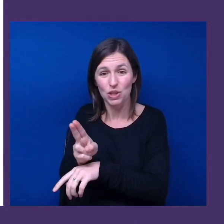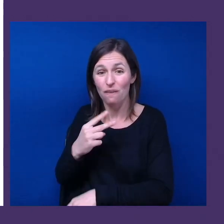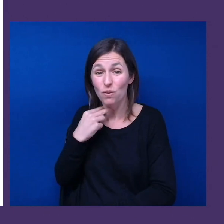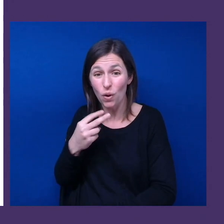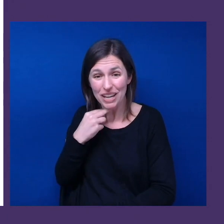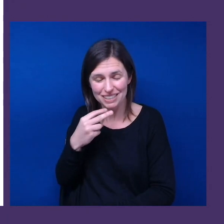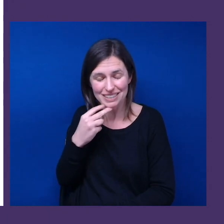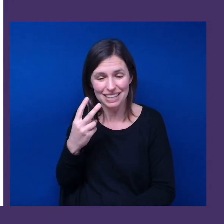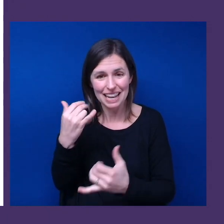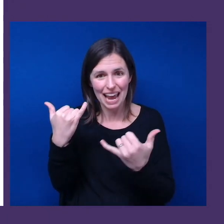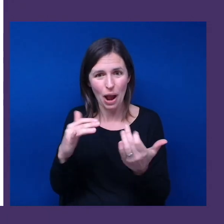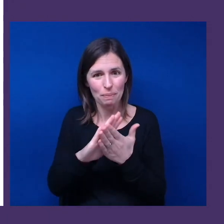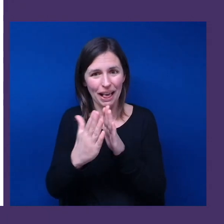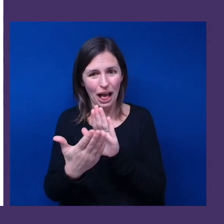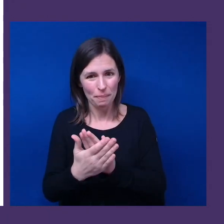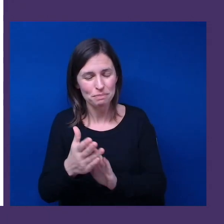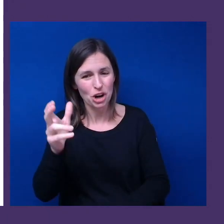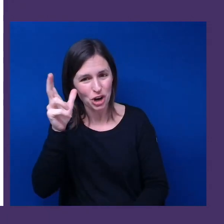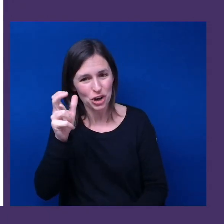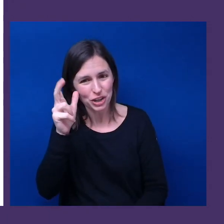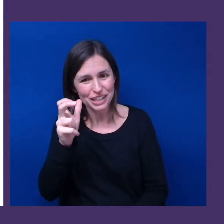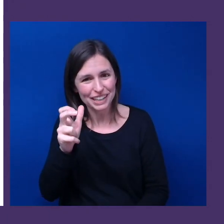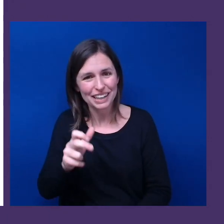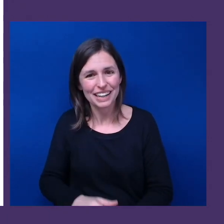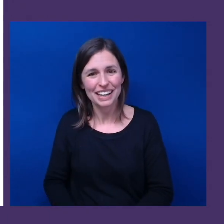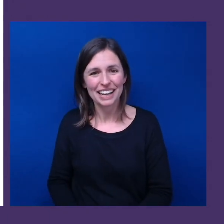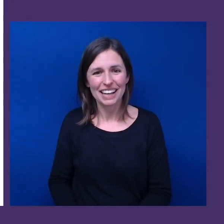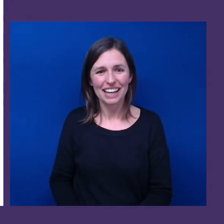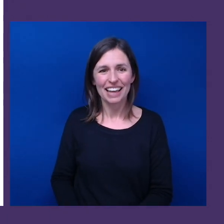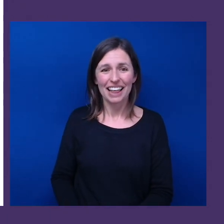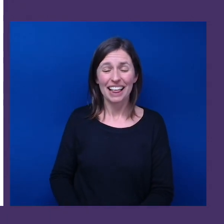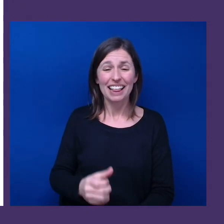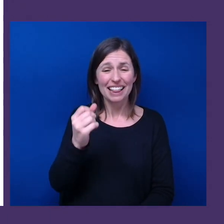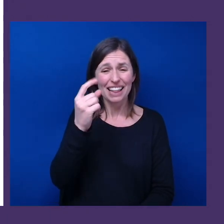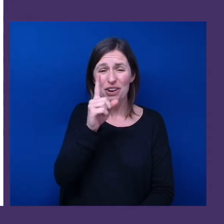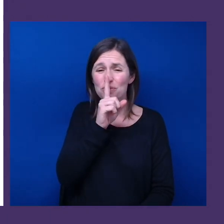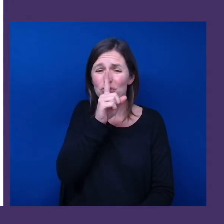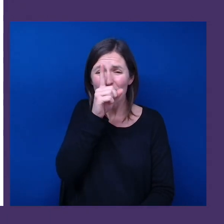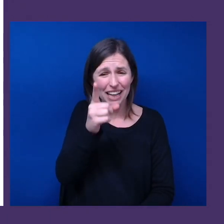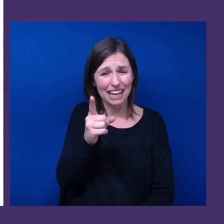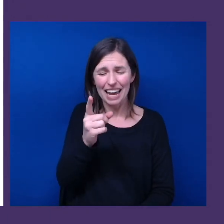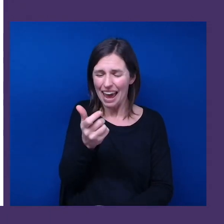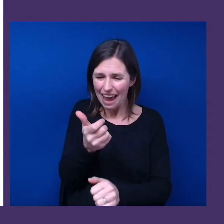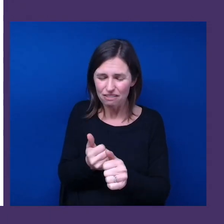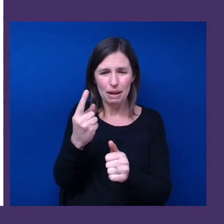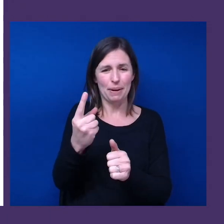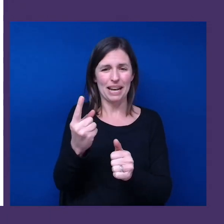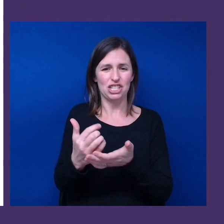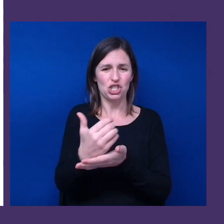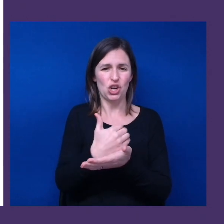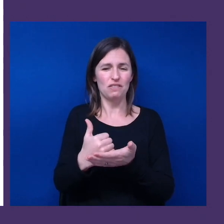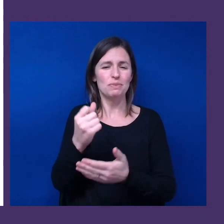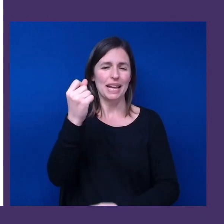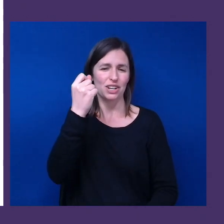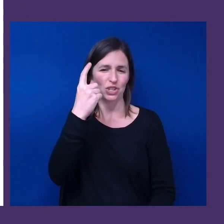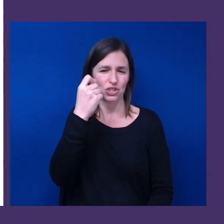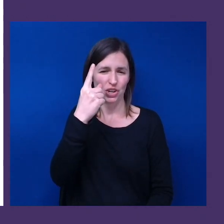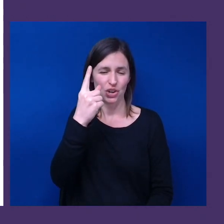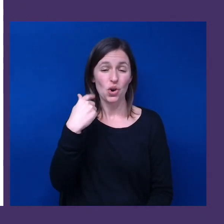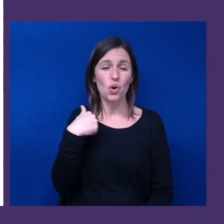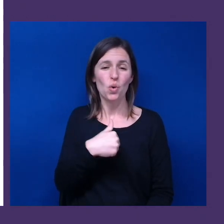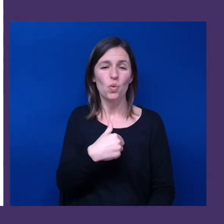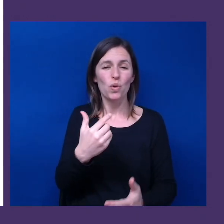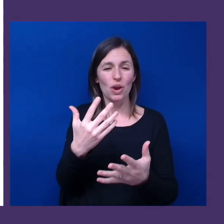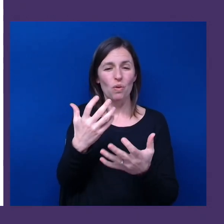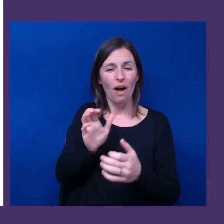voice. Ultimately, it speaks to the broader principle that everyone deserves to be understood and to have their voices recognized so